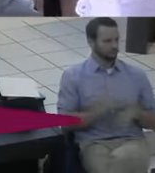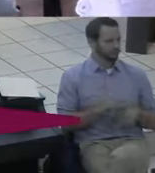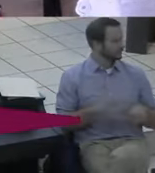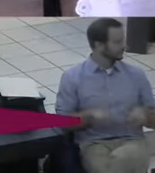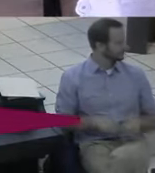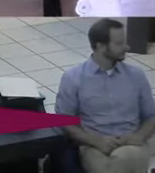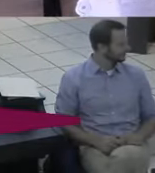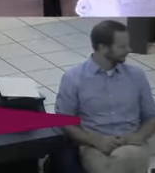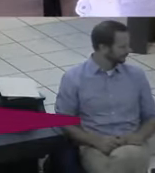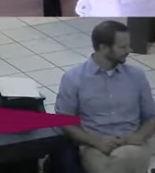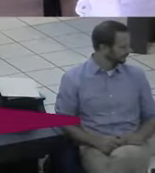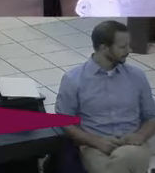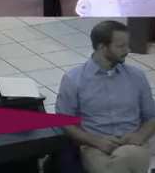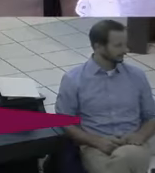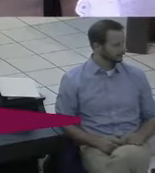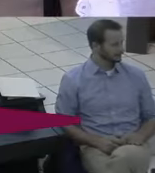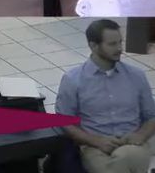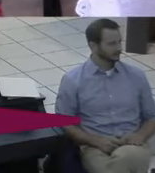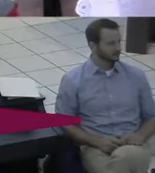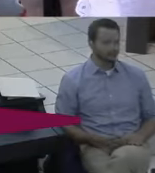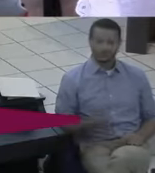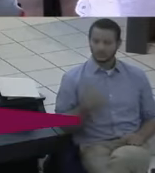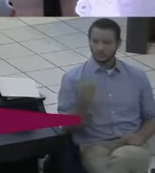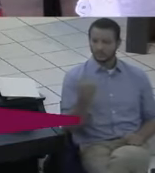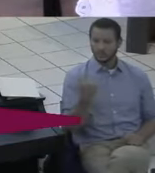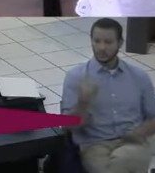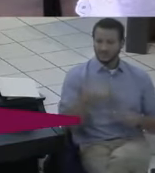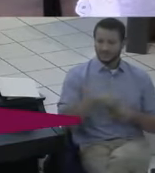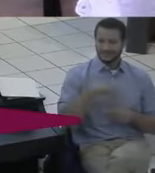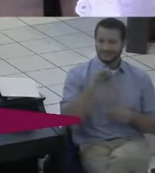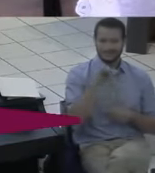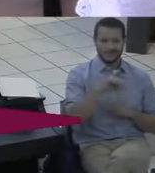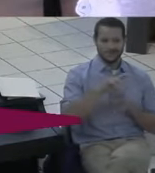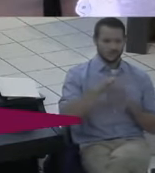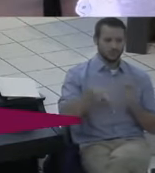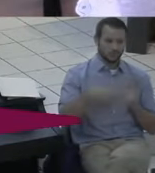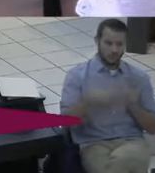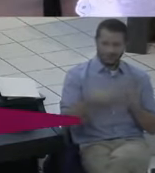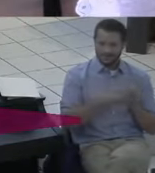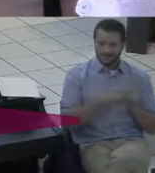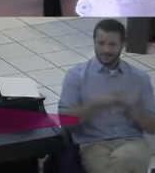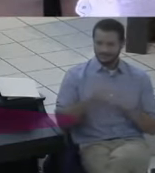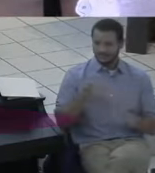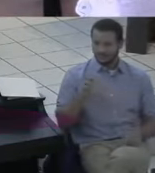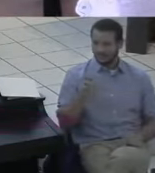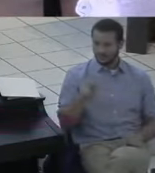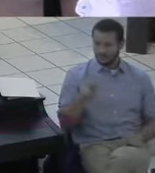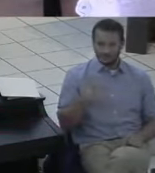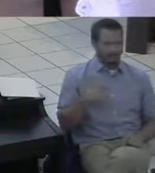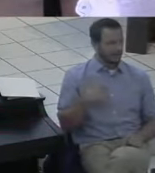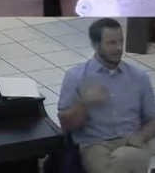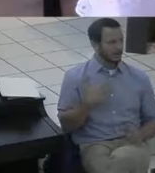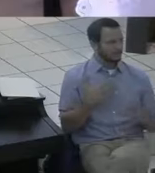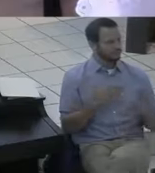One of the things that I am charged with doing in that role as clerk is to prepare a